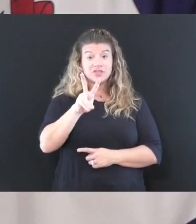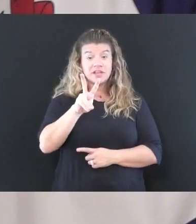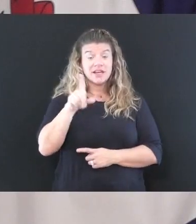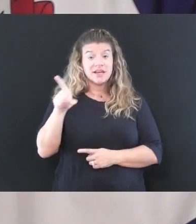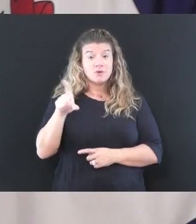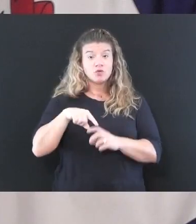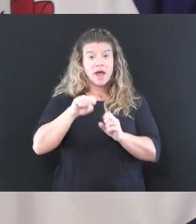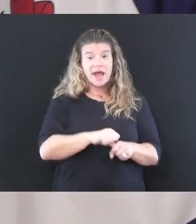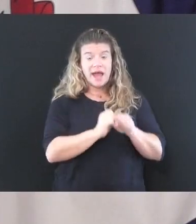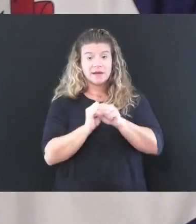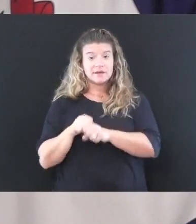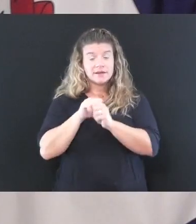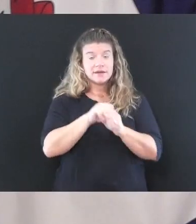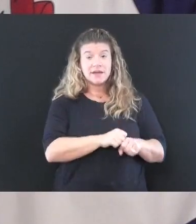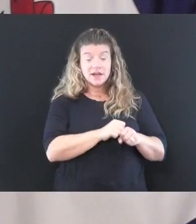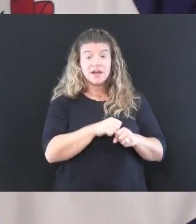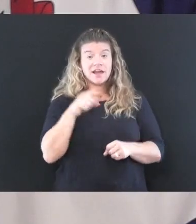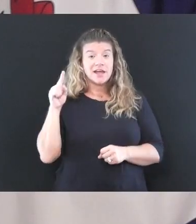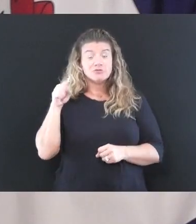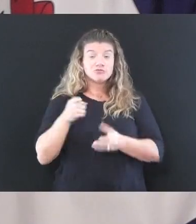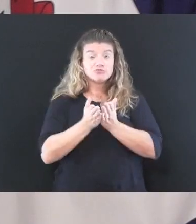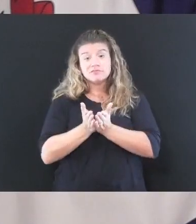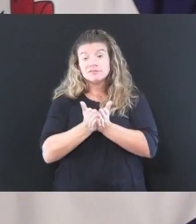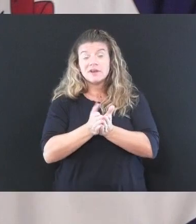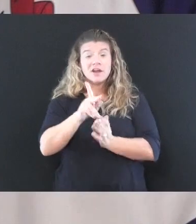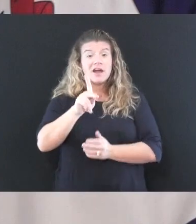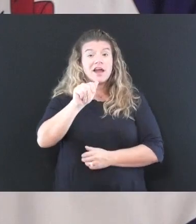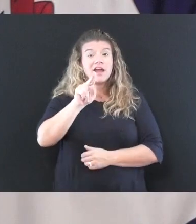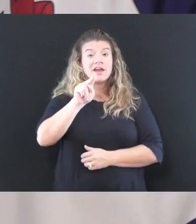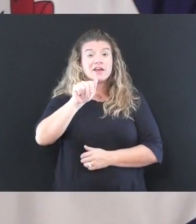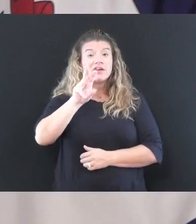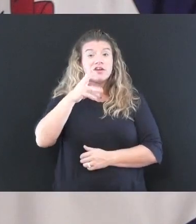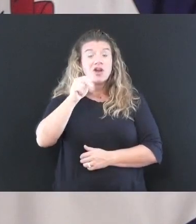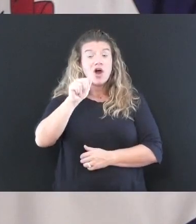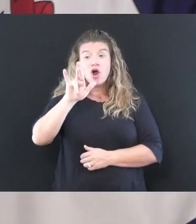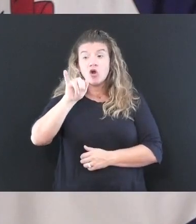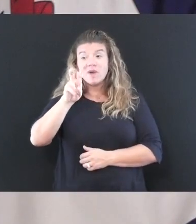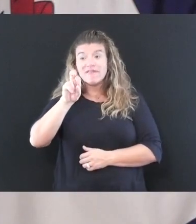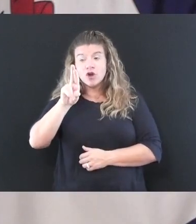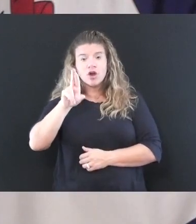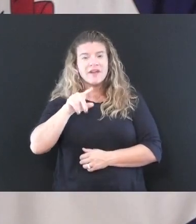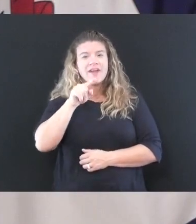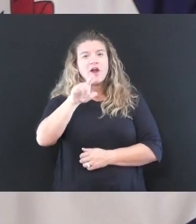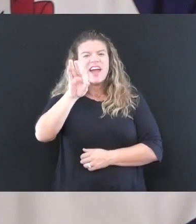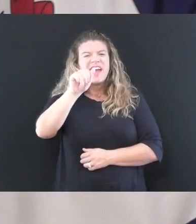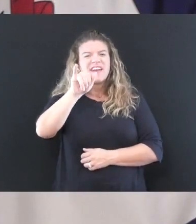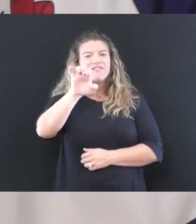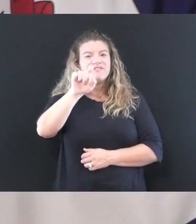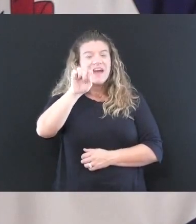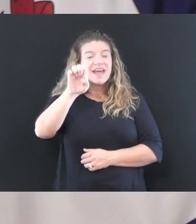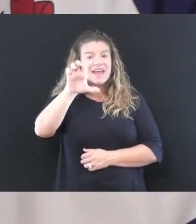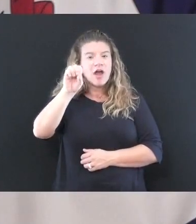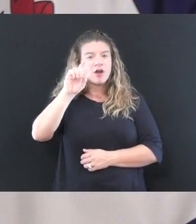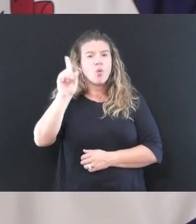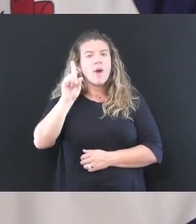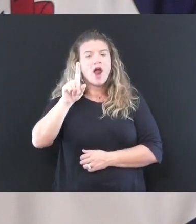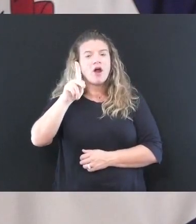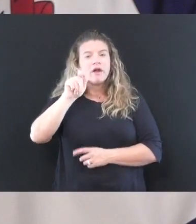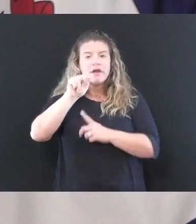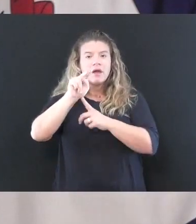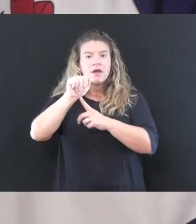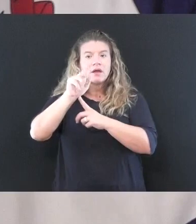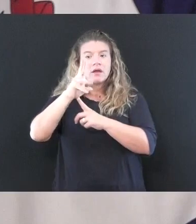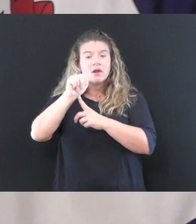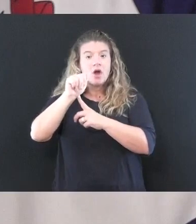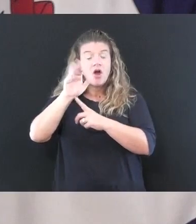he was kayaking on the Kanawha River in Fayette County, where Kanawha Falls is. You know, then he didn't